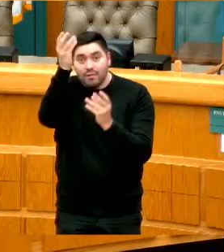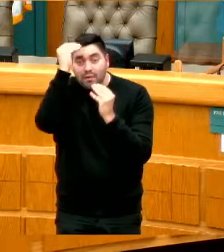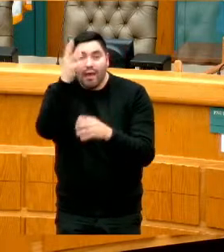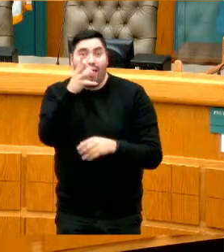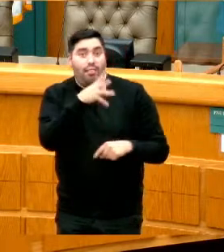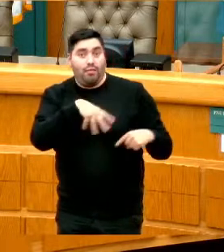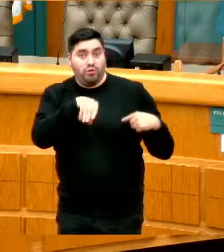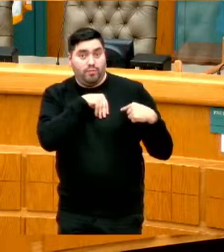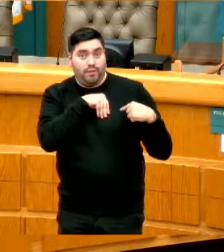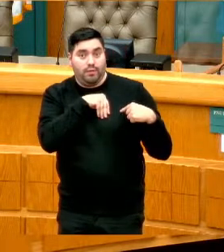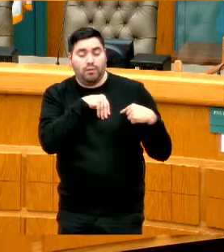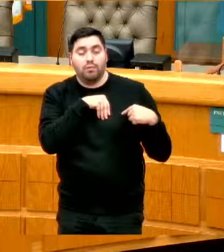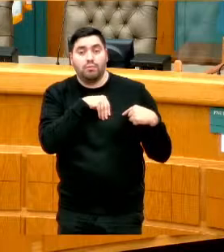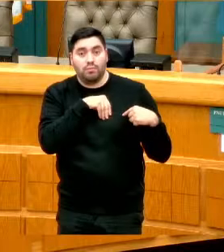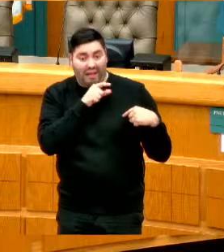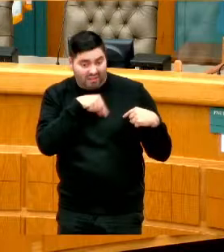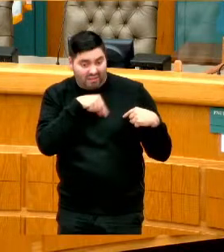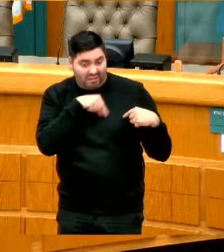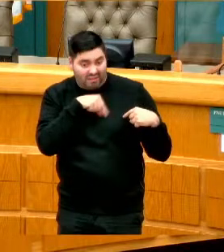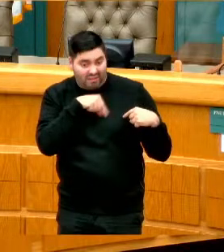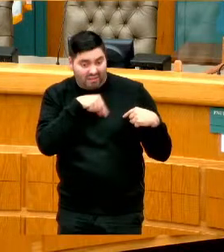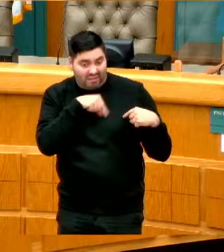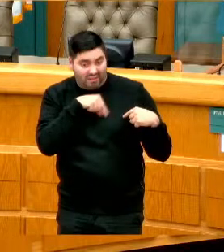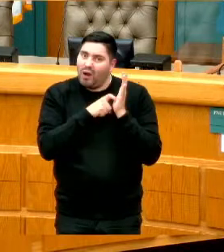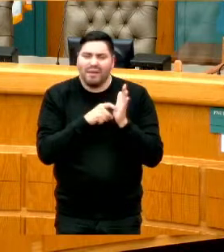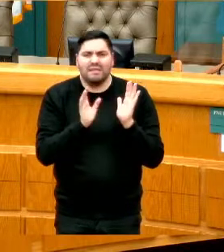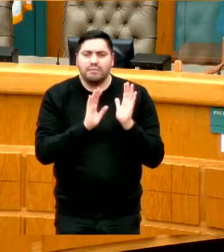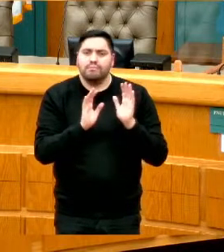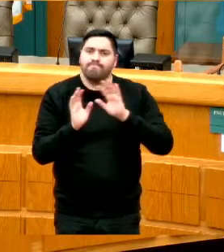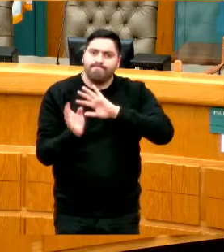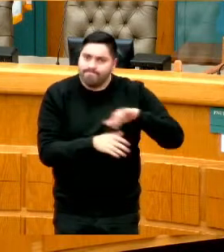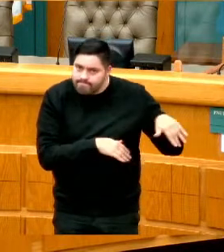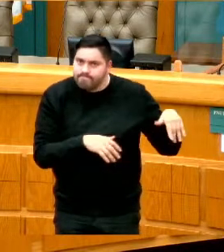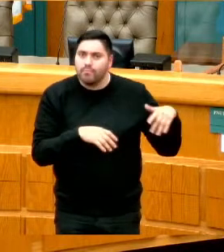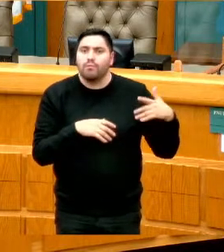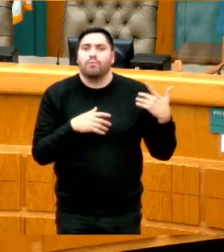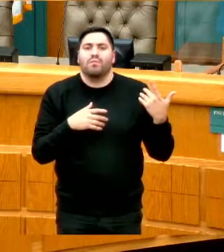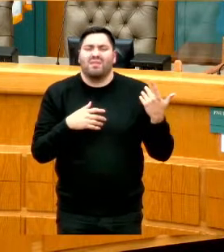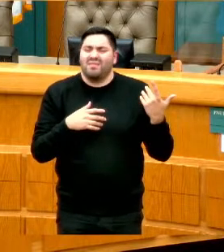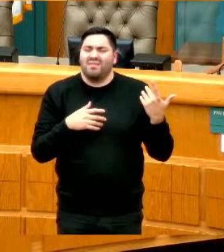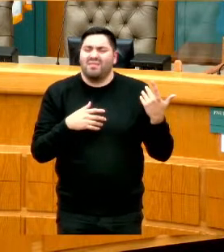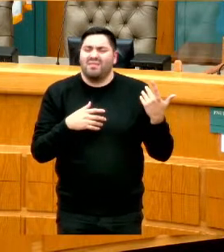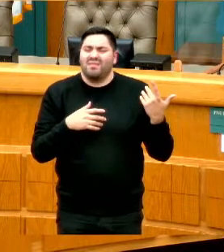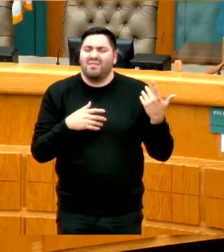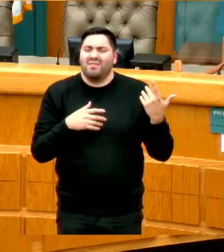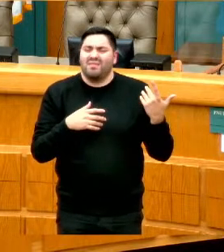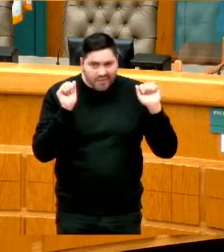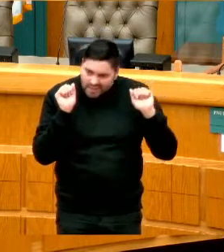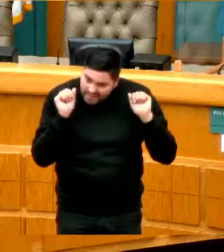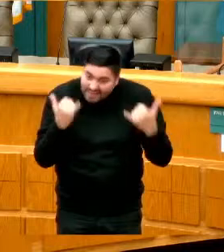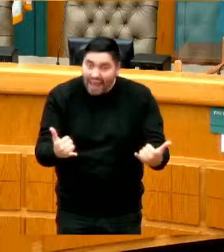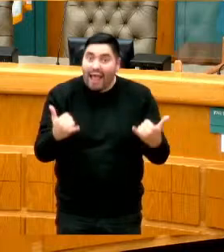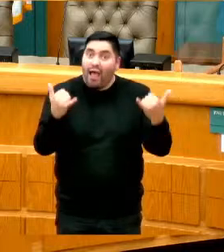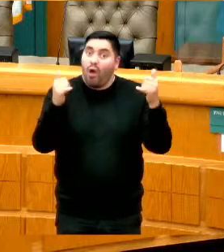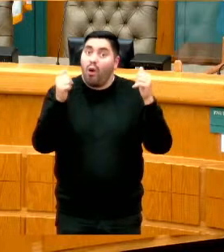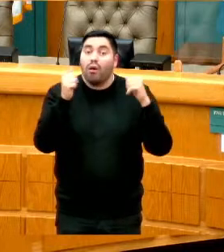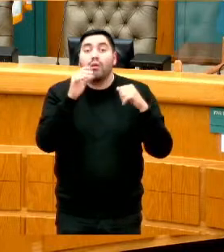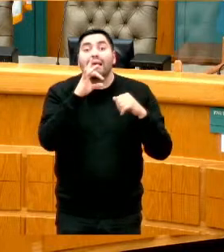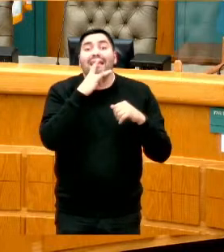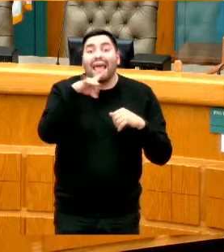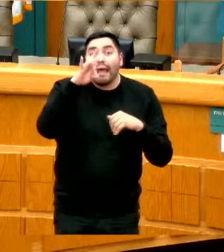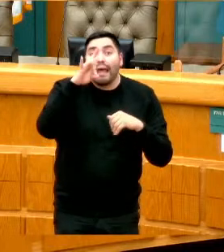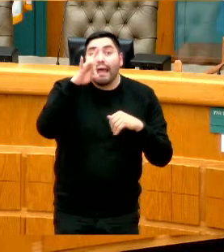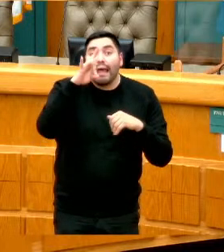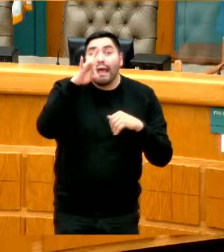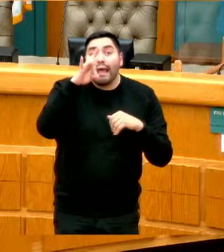requirements for the vaccine were being removed, essentially completely removed. Anyone over the age of